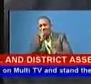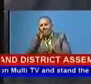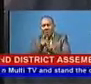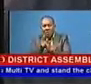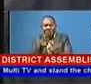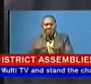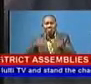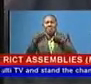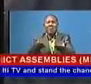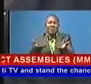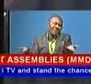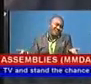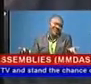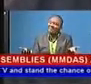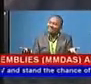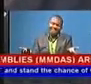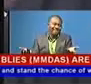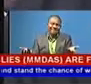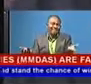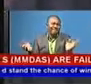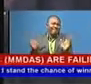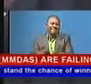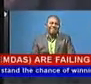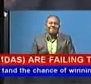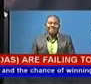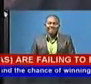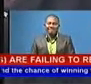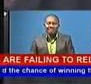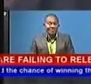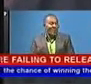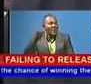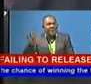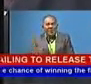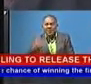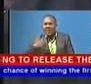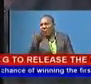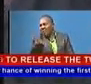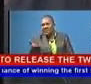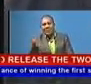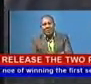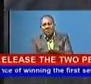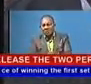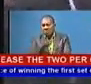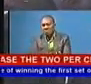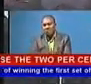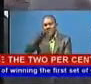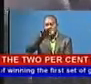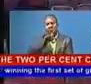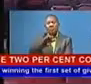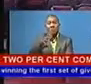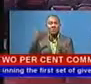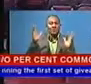tendering in evidence or being, they are already part of the record of this court.